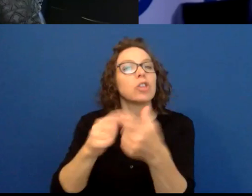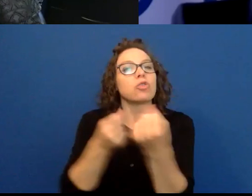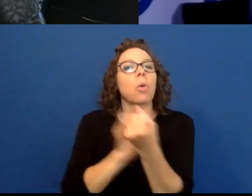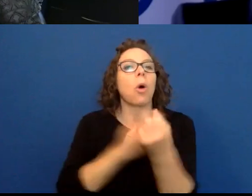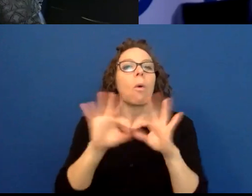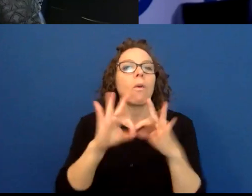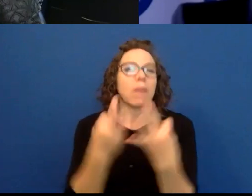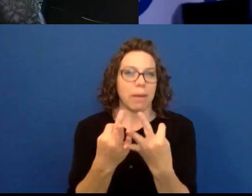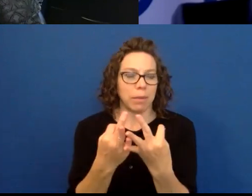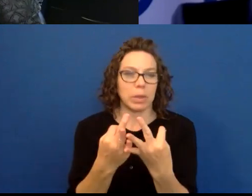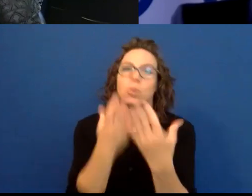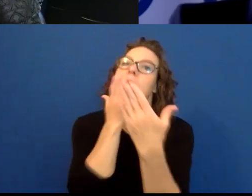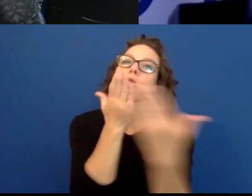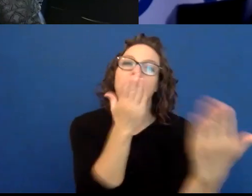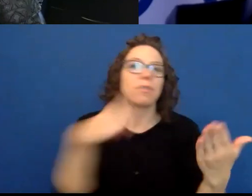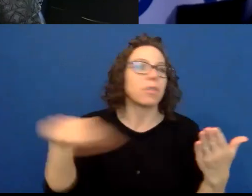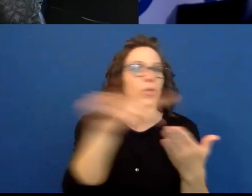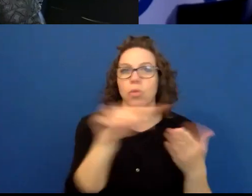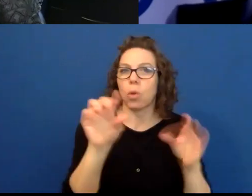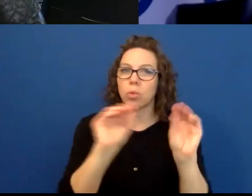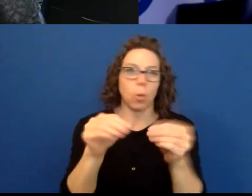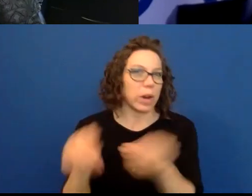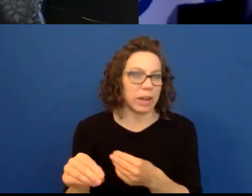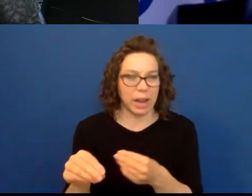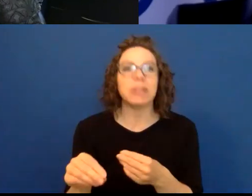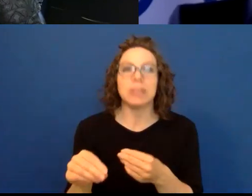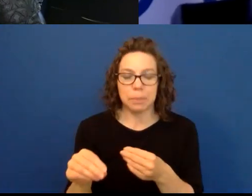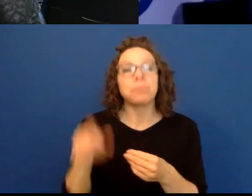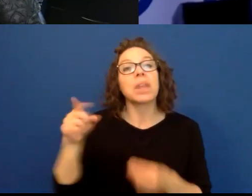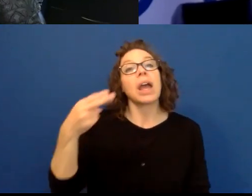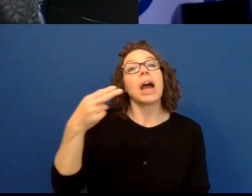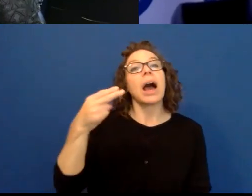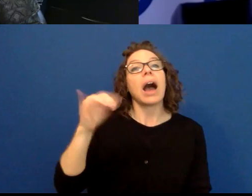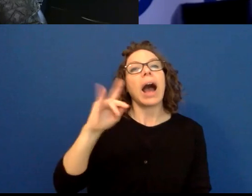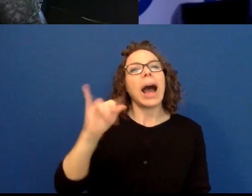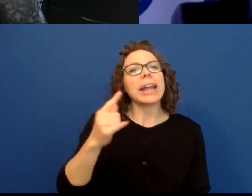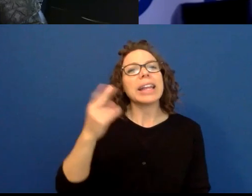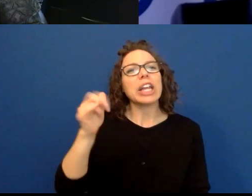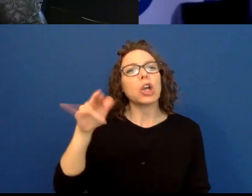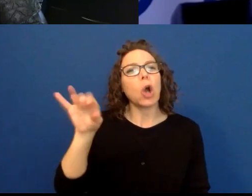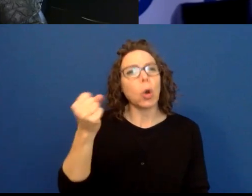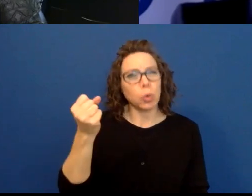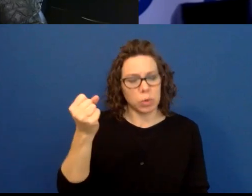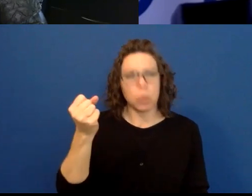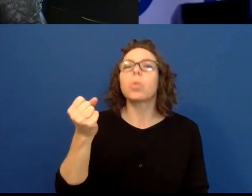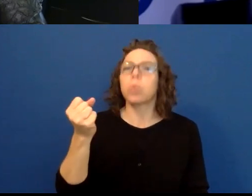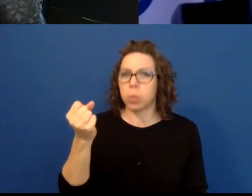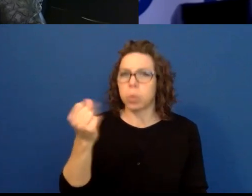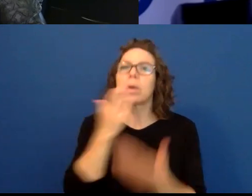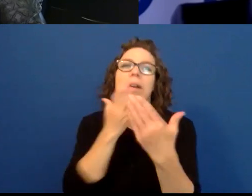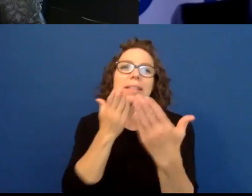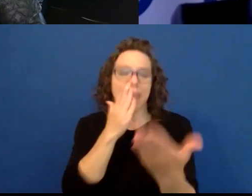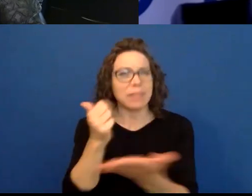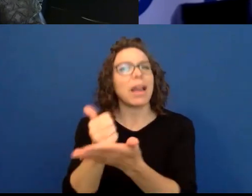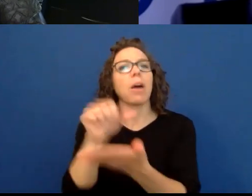these organizations that are here for them. Heine Heroes offers help to families through the generosity of others. If you